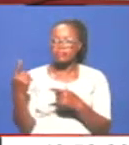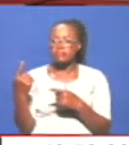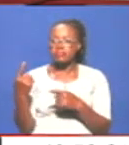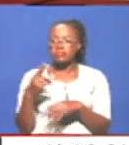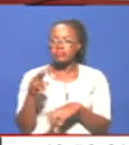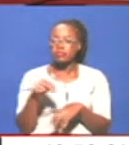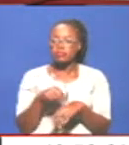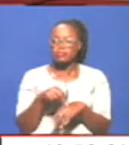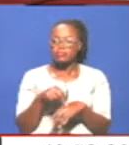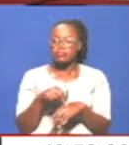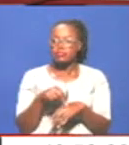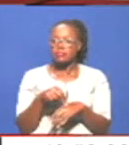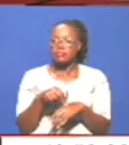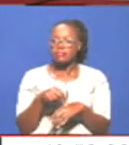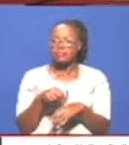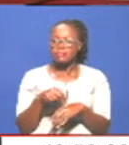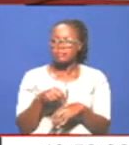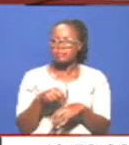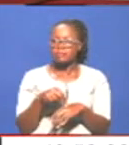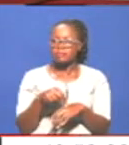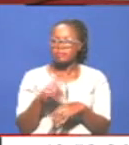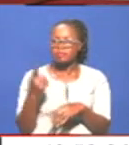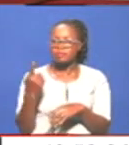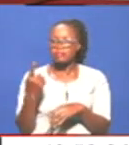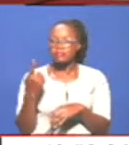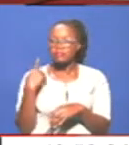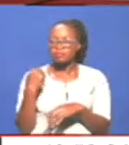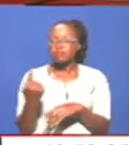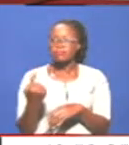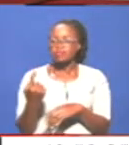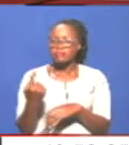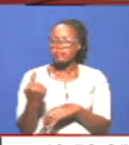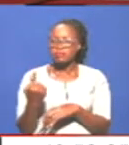nationals, I became first position. And also in